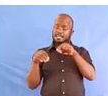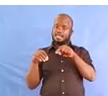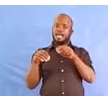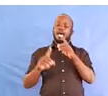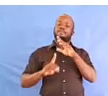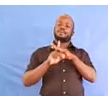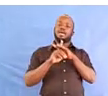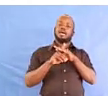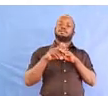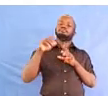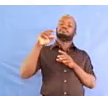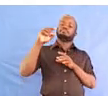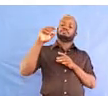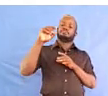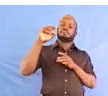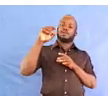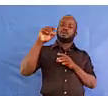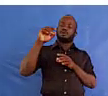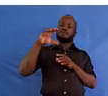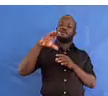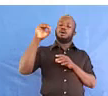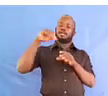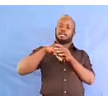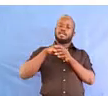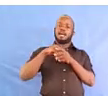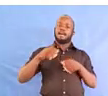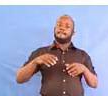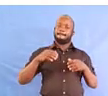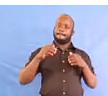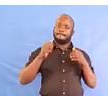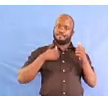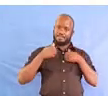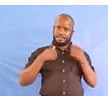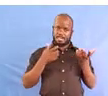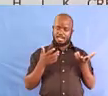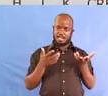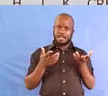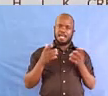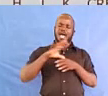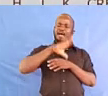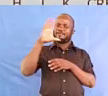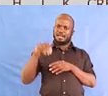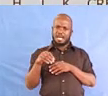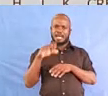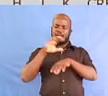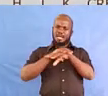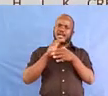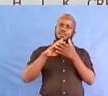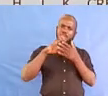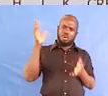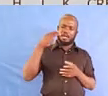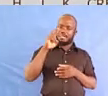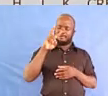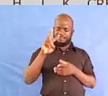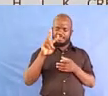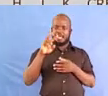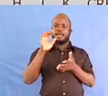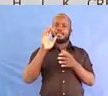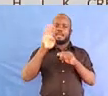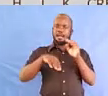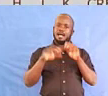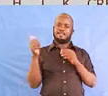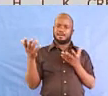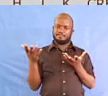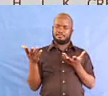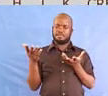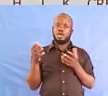Africa, appears to be the SIV found in Pseudomangabes. Africa possesses far more of the subgroupings of